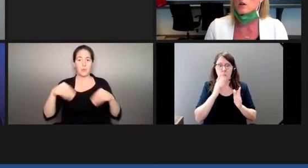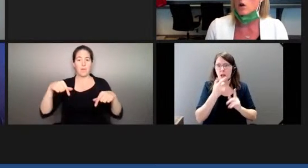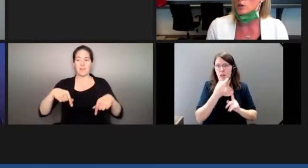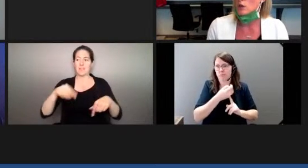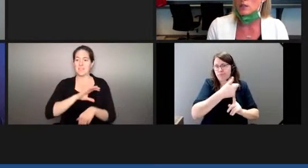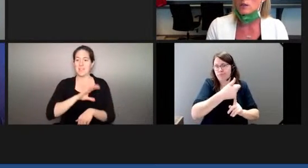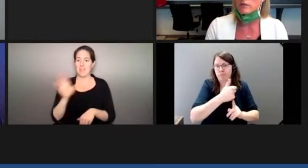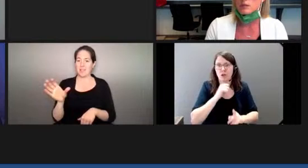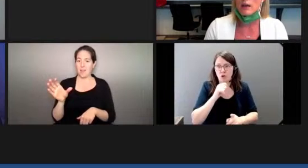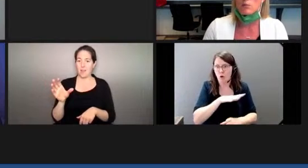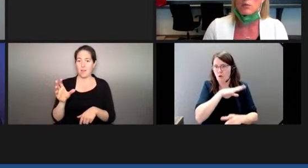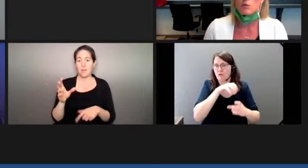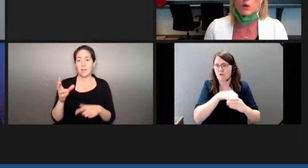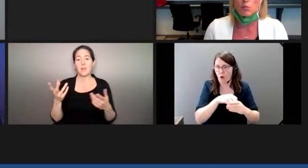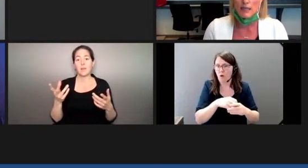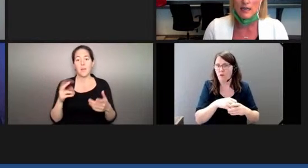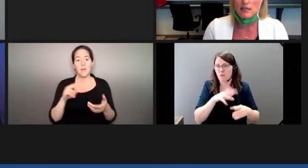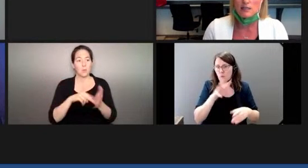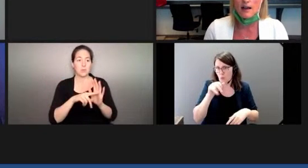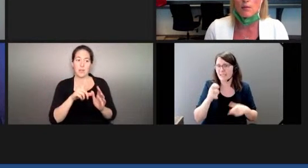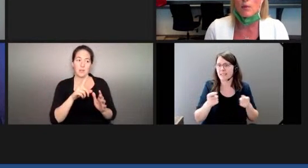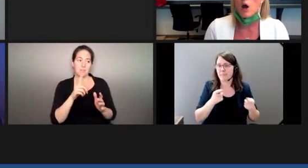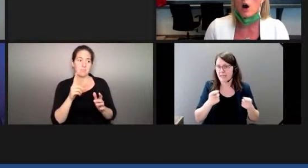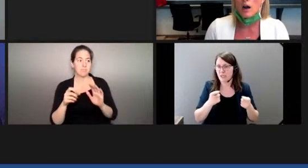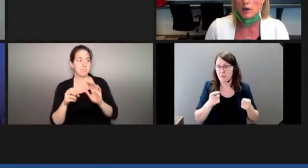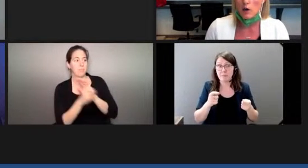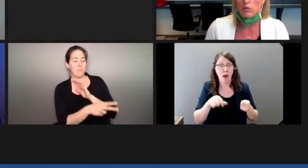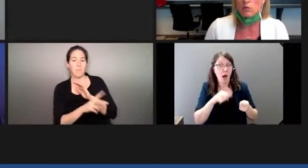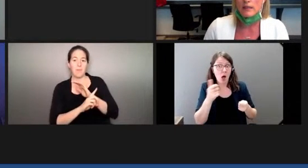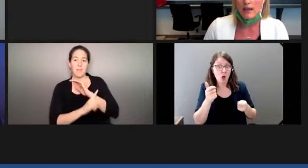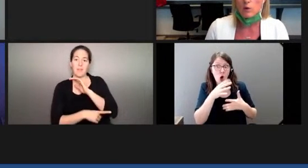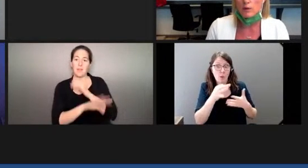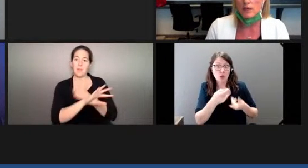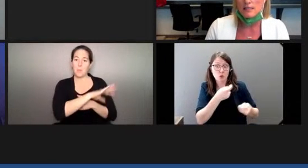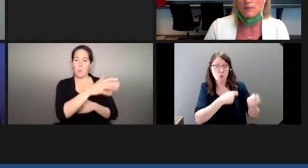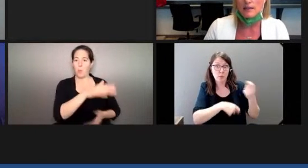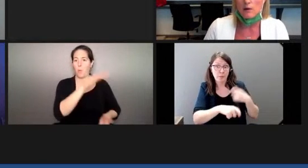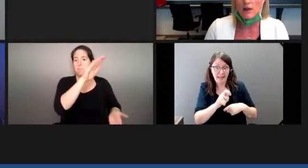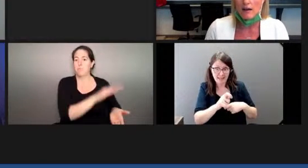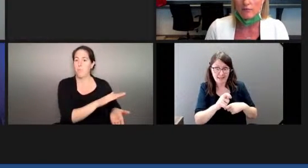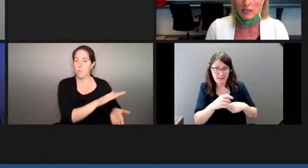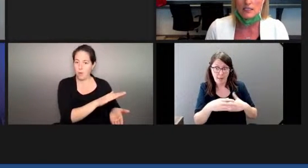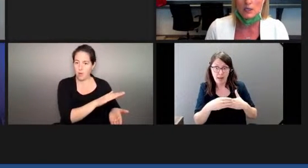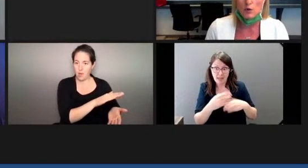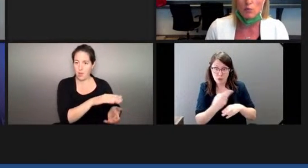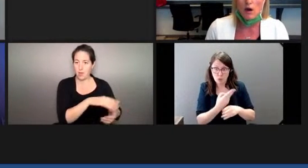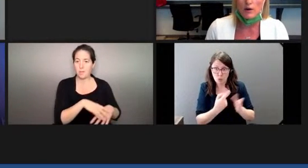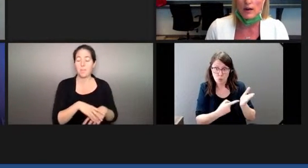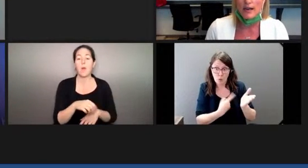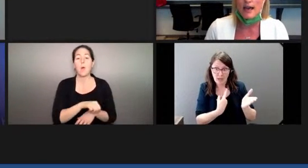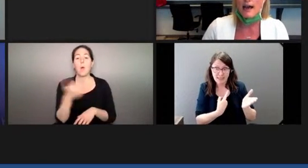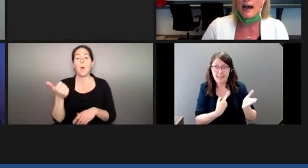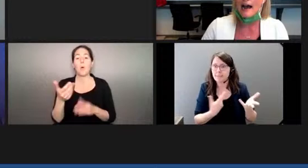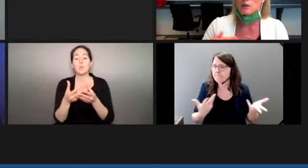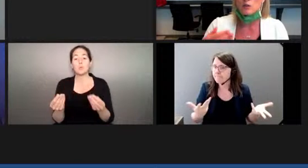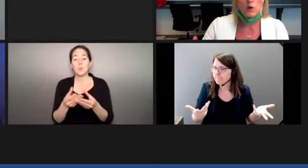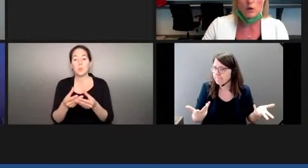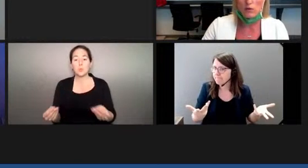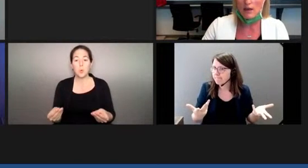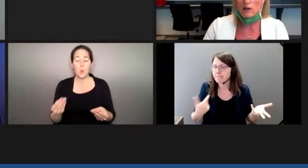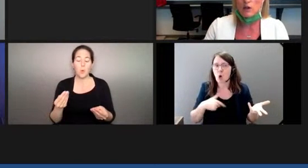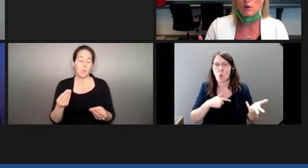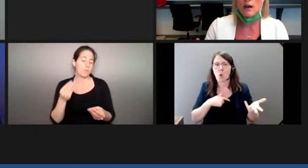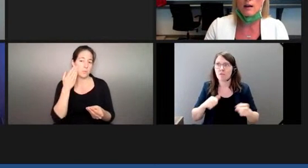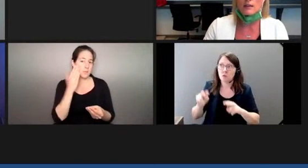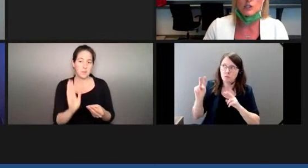What alternatives might be put in place are unknown, but that will be something that we have to continue monitoring as